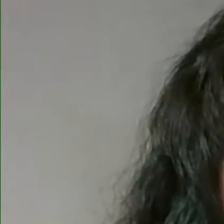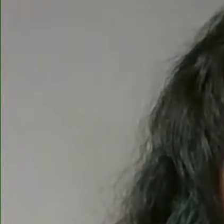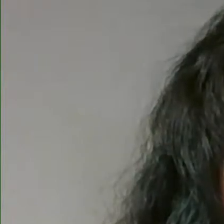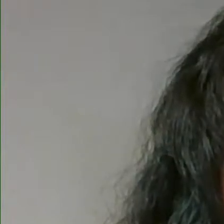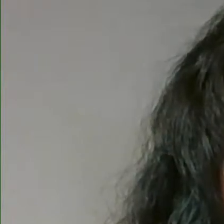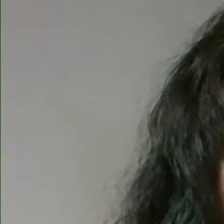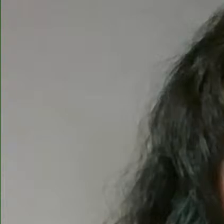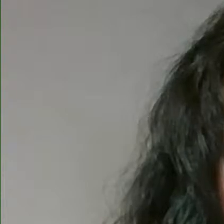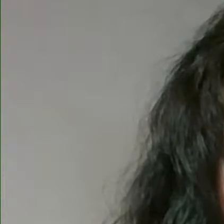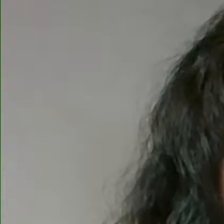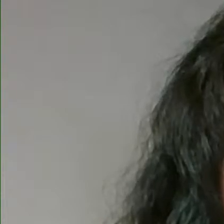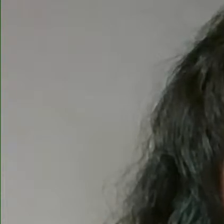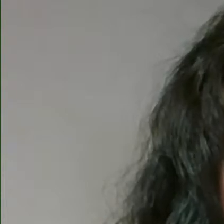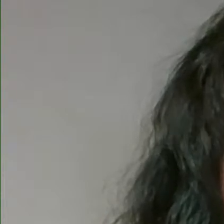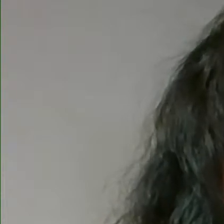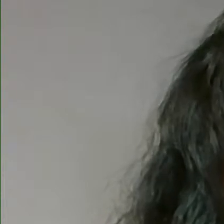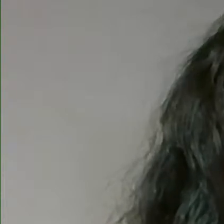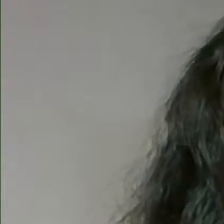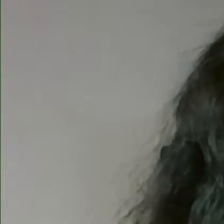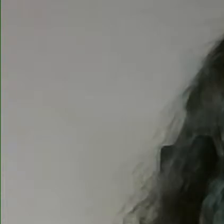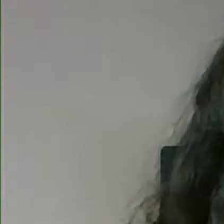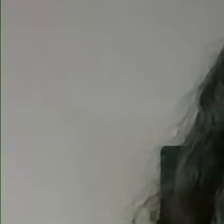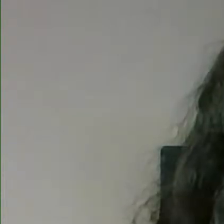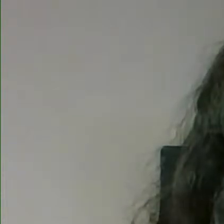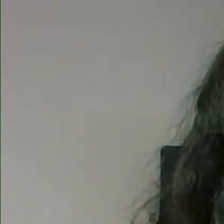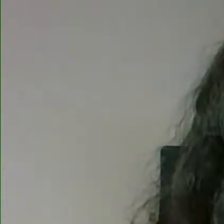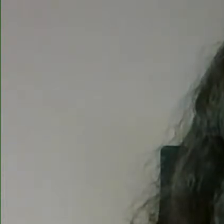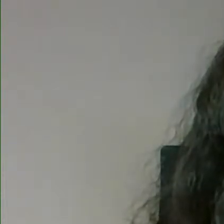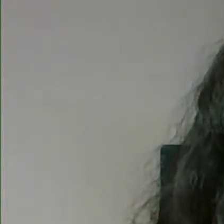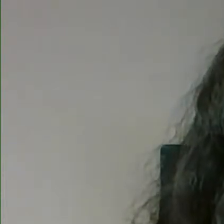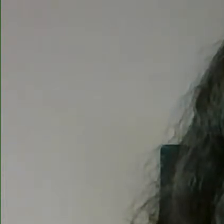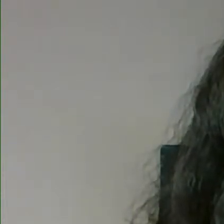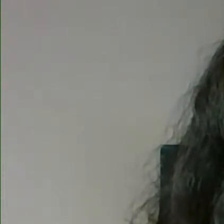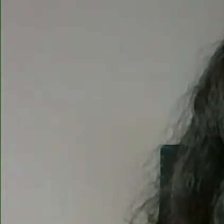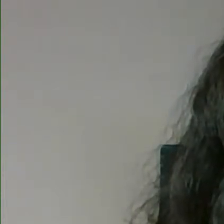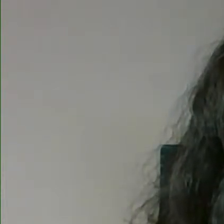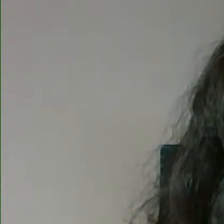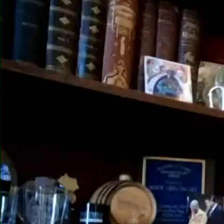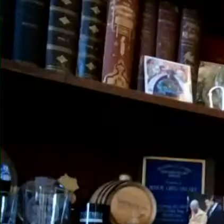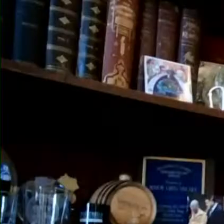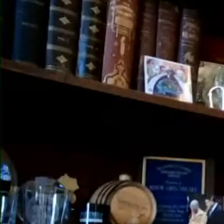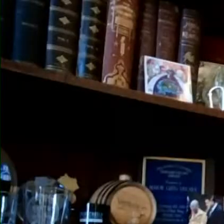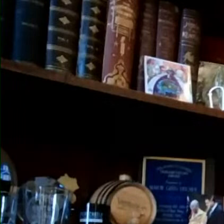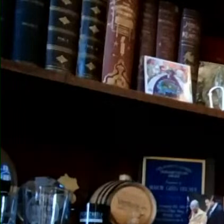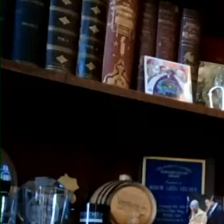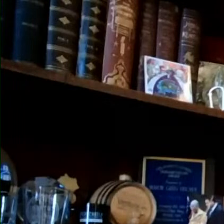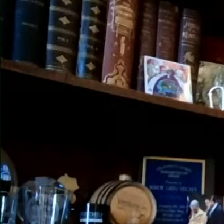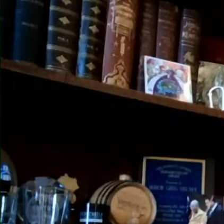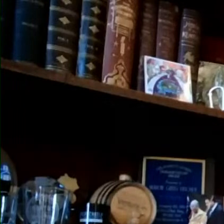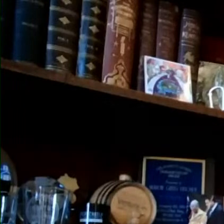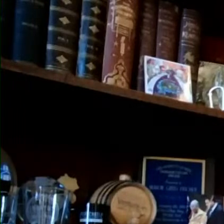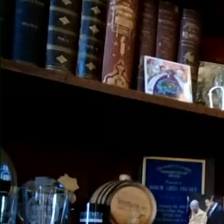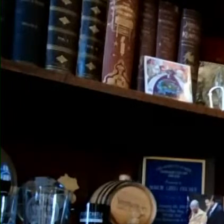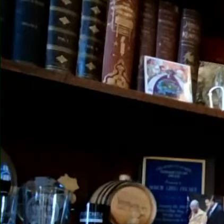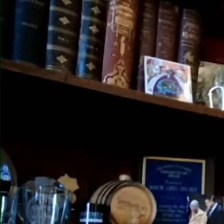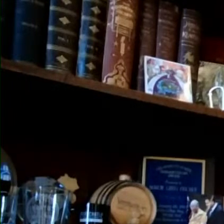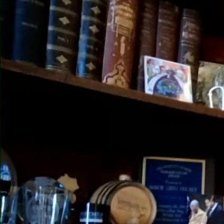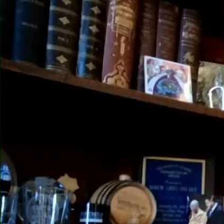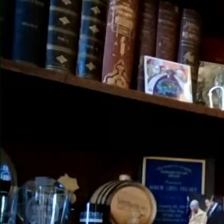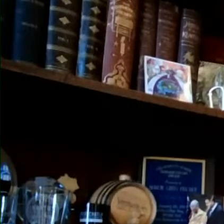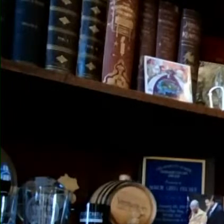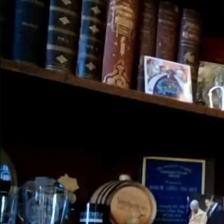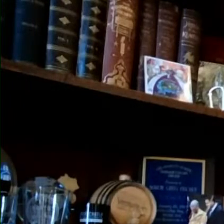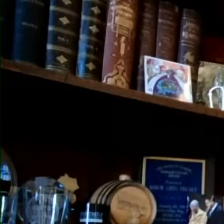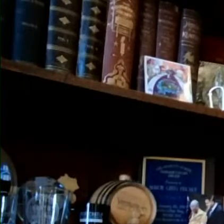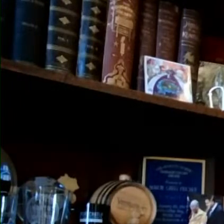than our current listed value. That would be just, again, be simplistic because we're not getting all of the tests